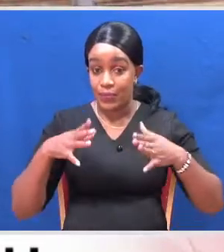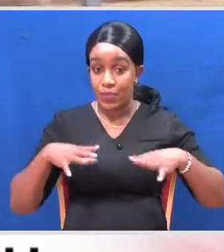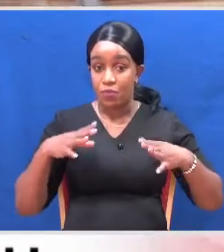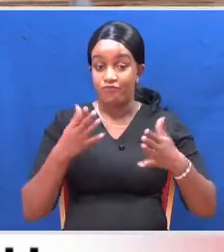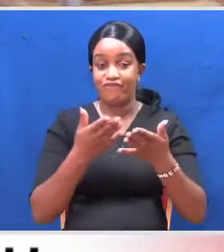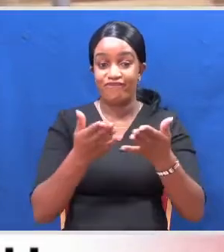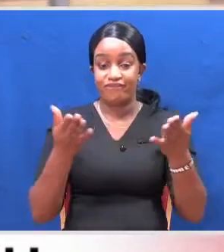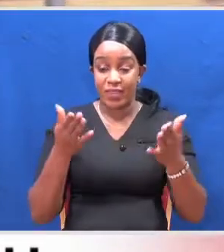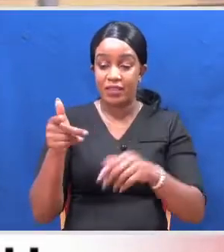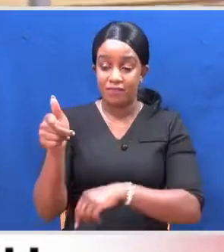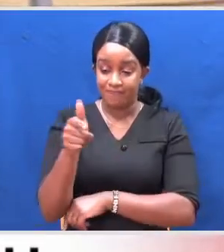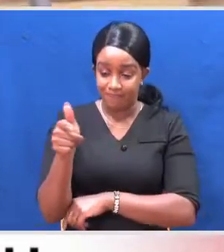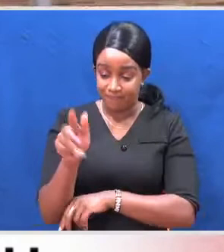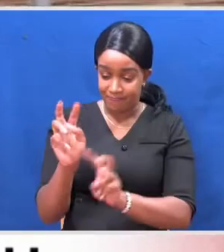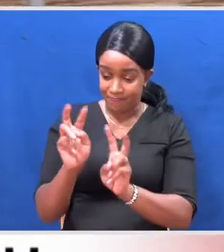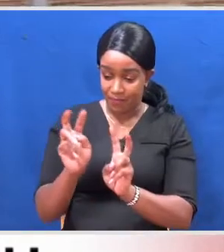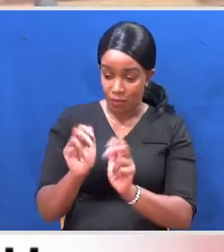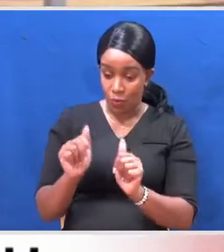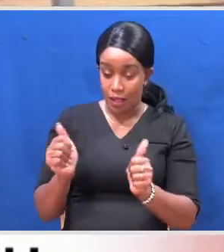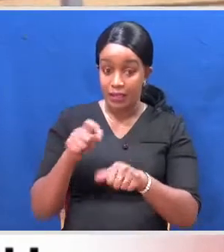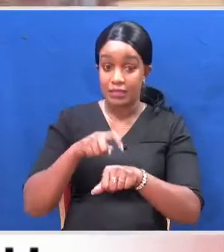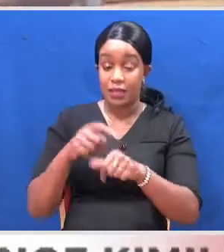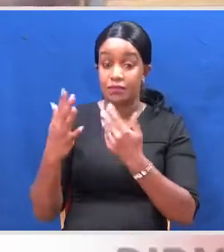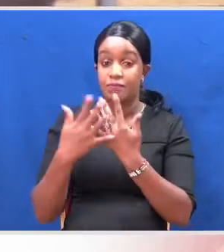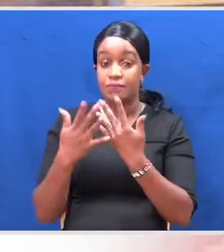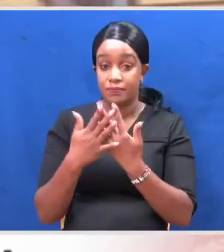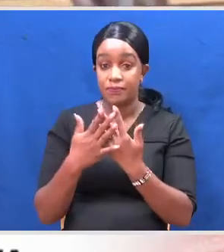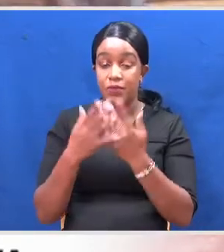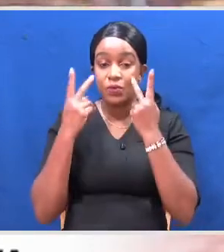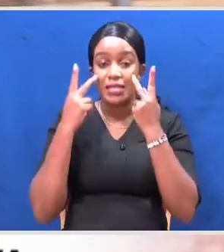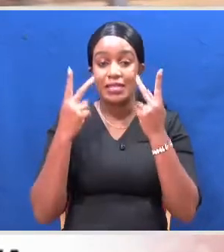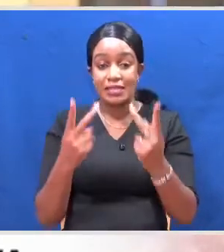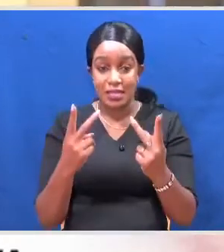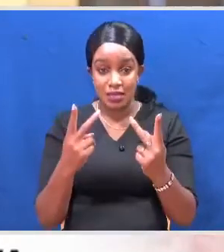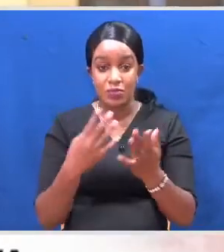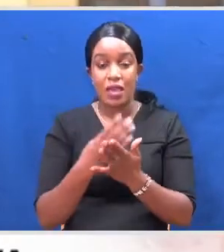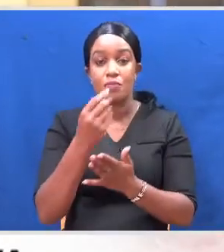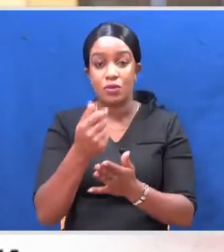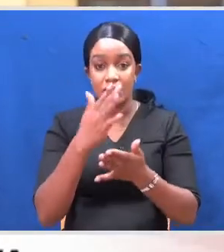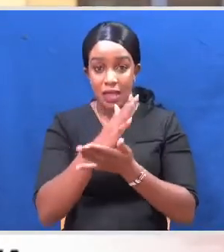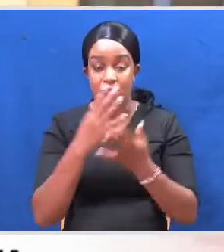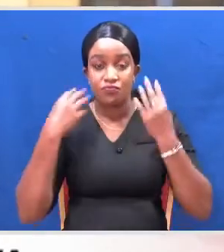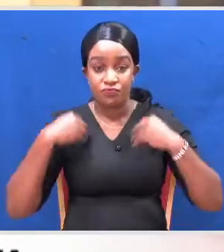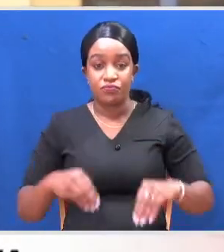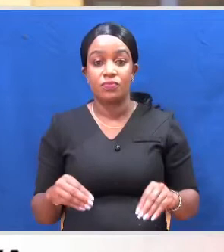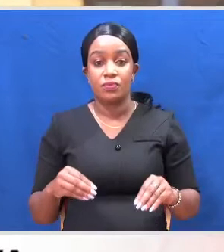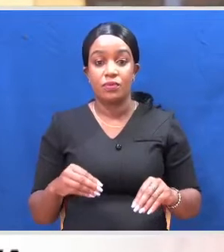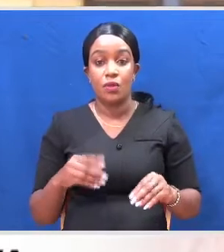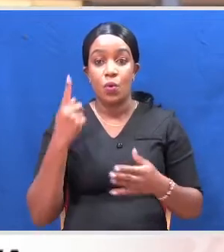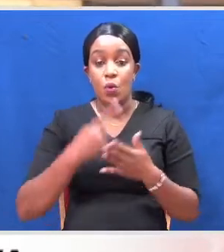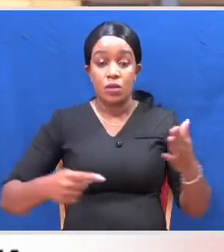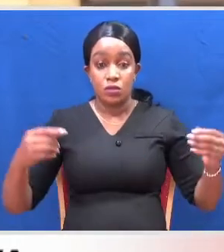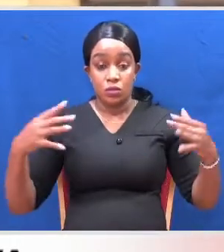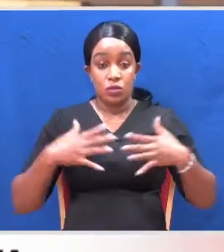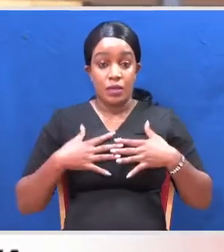Ukiangalia katika video, sisi tukiwa seli hapa tumeona wamerarua mpaka MCA mwingine manguo. Jambo ambalo linashtua hasa